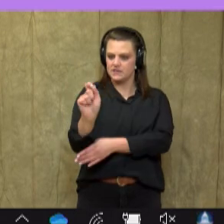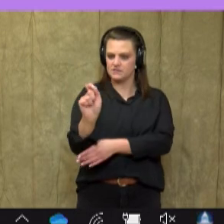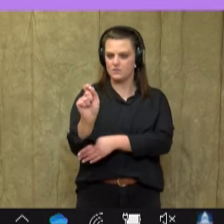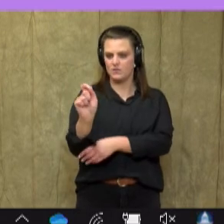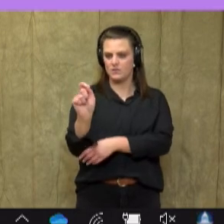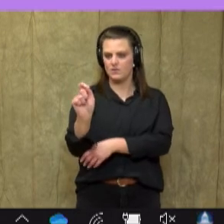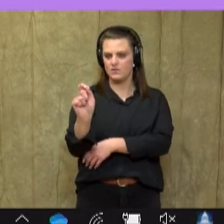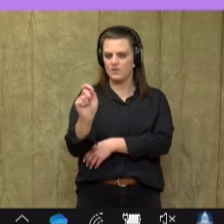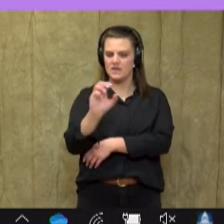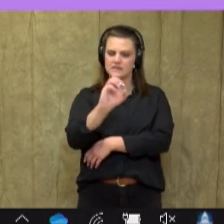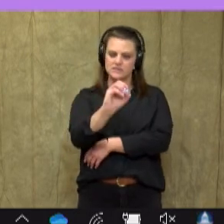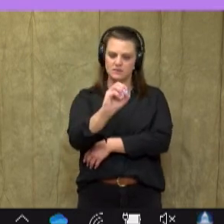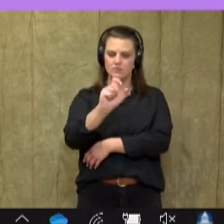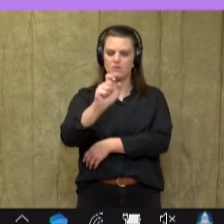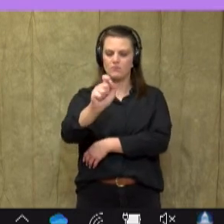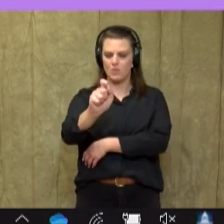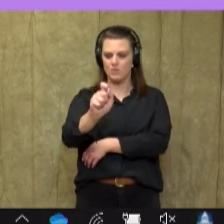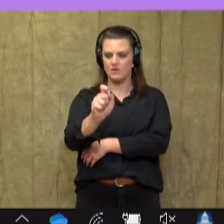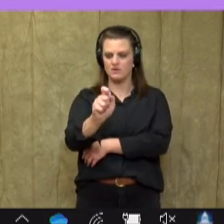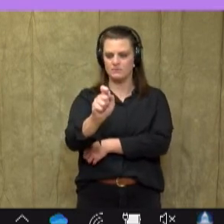like